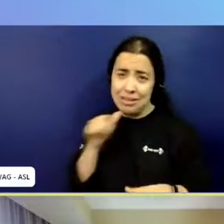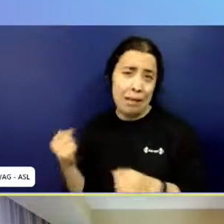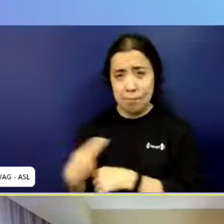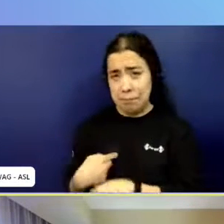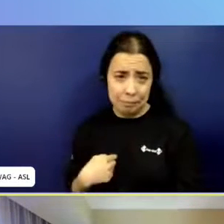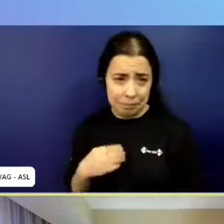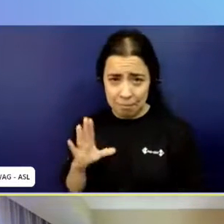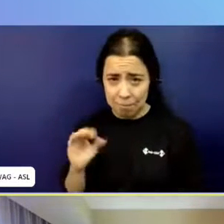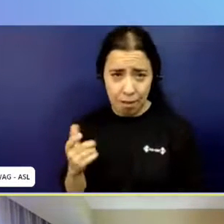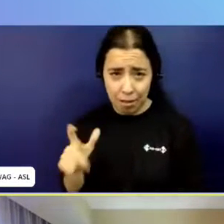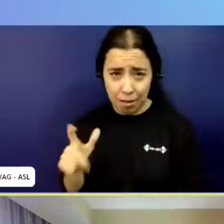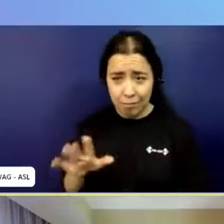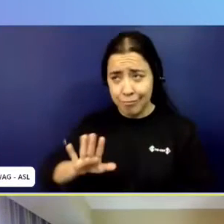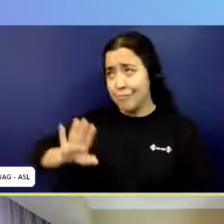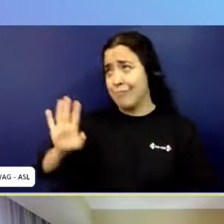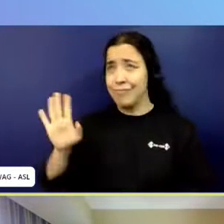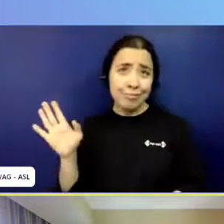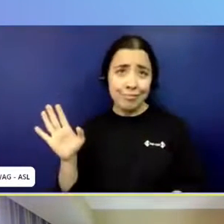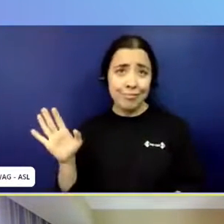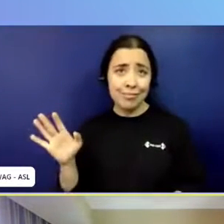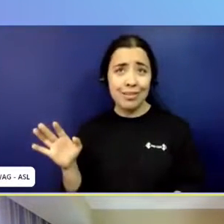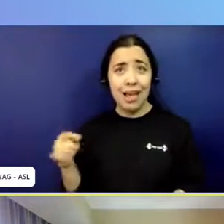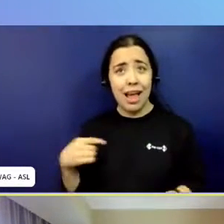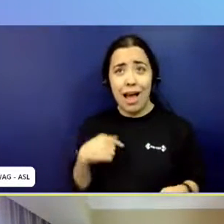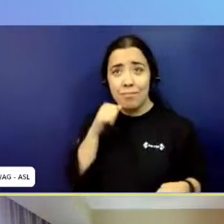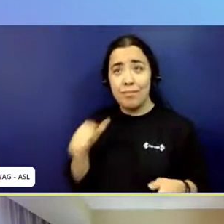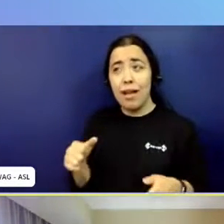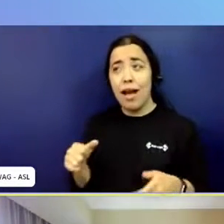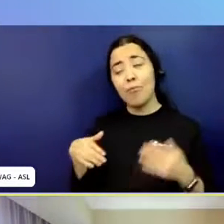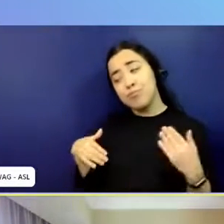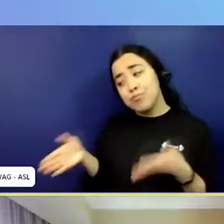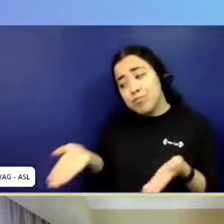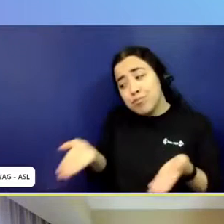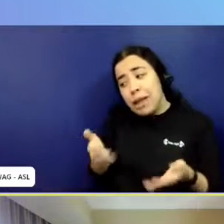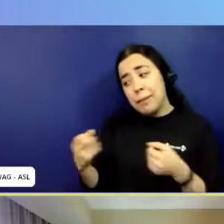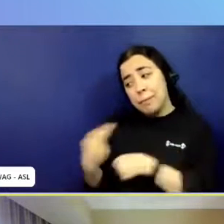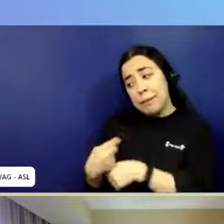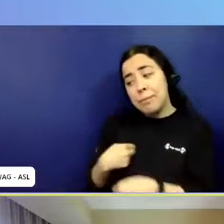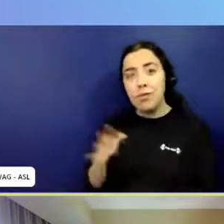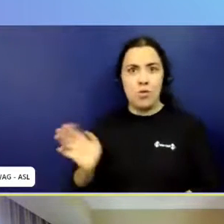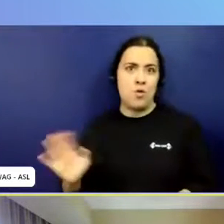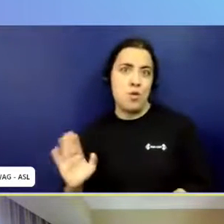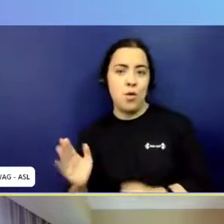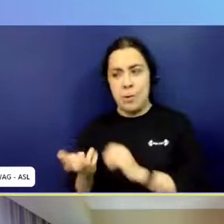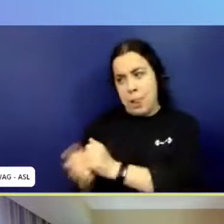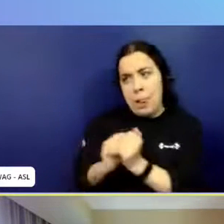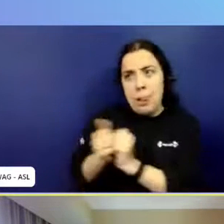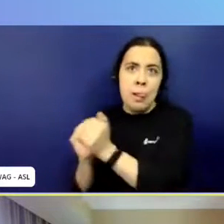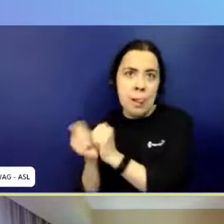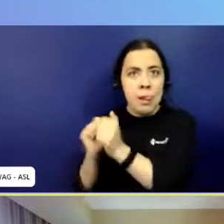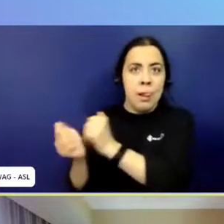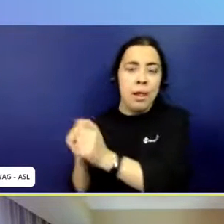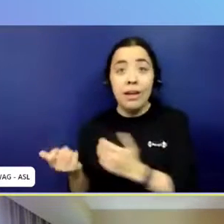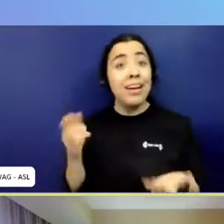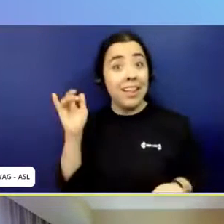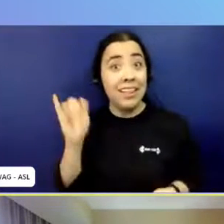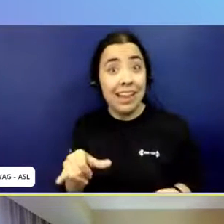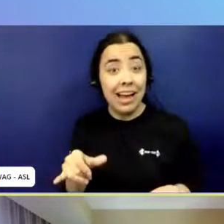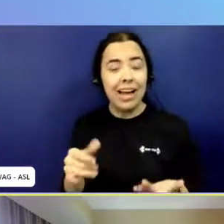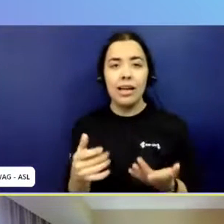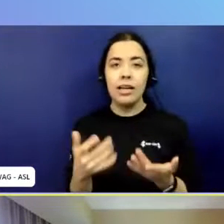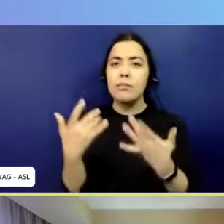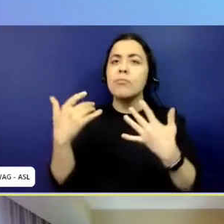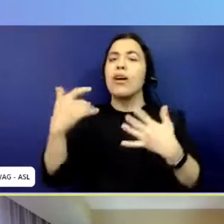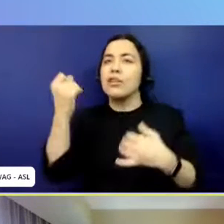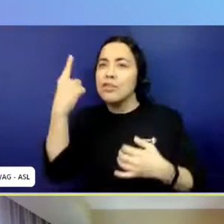Boggle. And I was not going to allow them to beat me in Boggle. So it became a real competitive